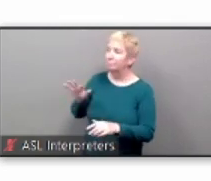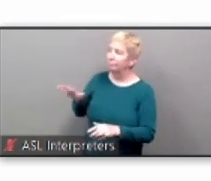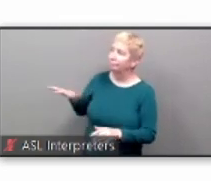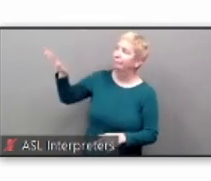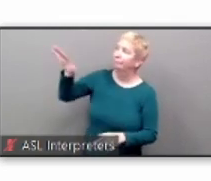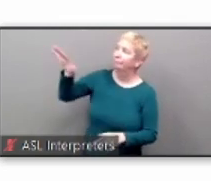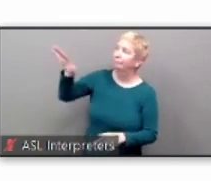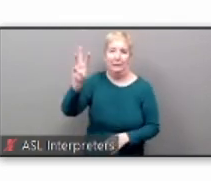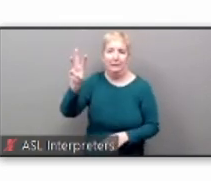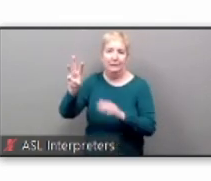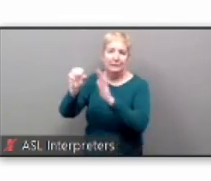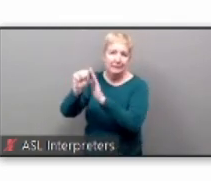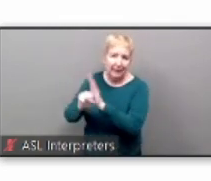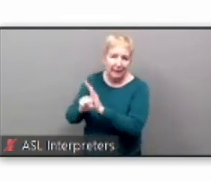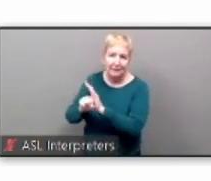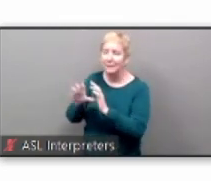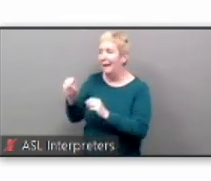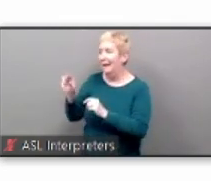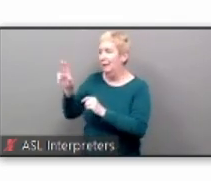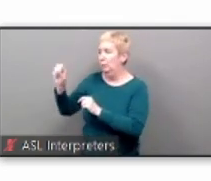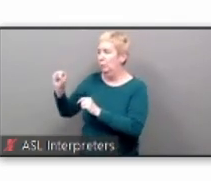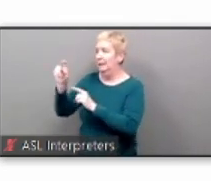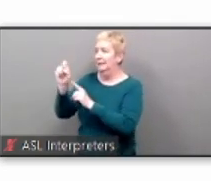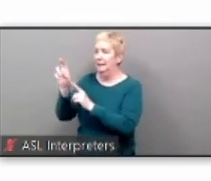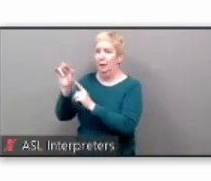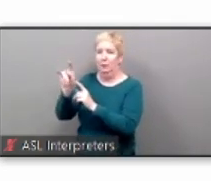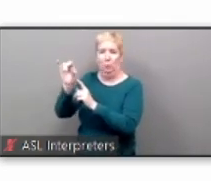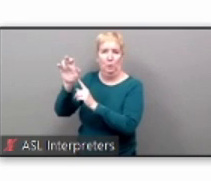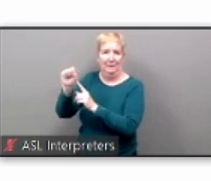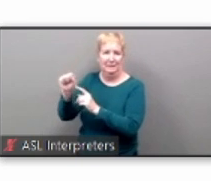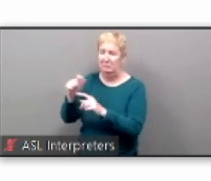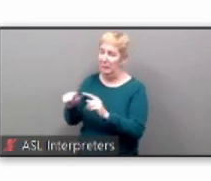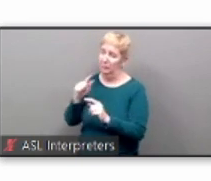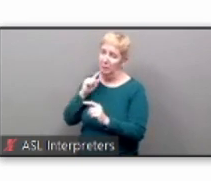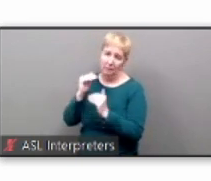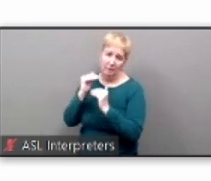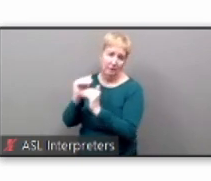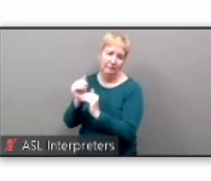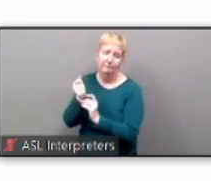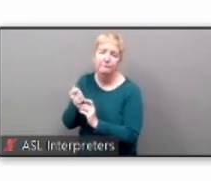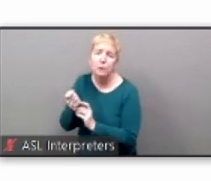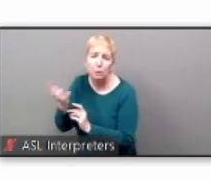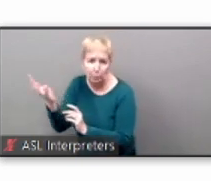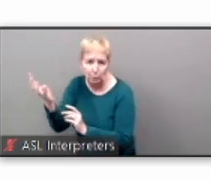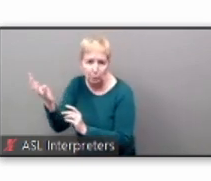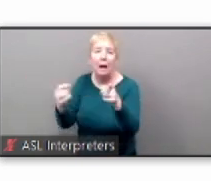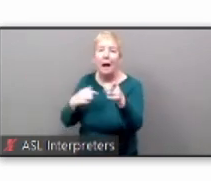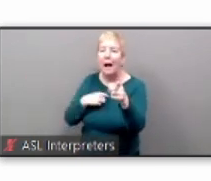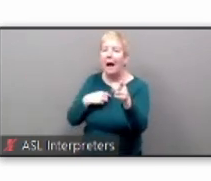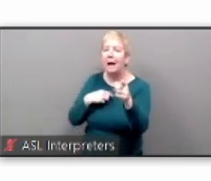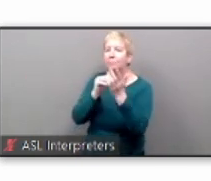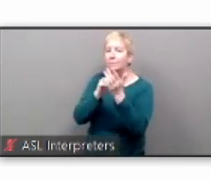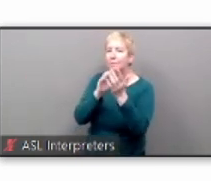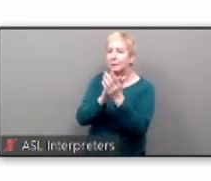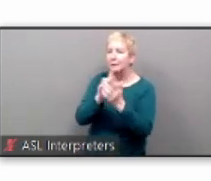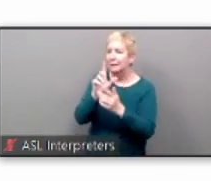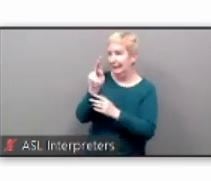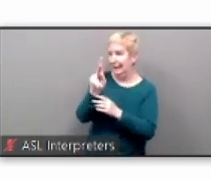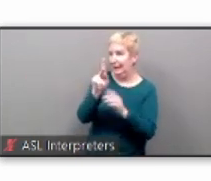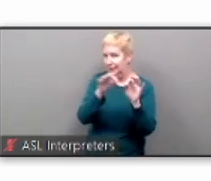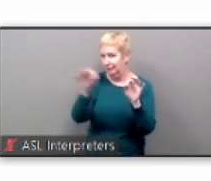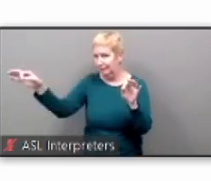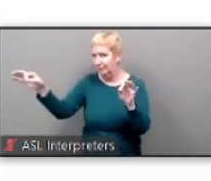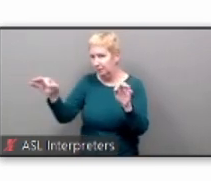April 30th. And I included a link there to that study if folks are interested in more details. And then